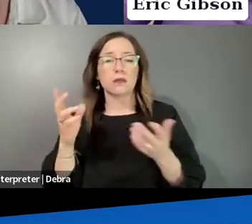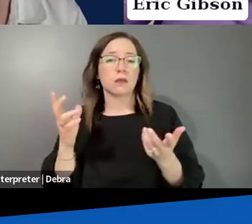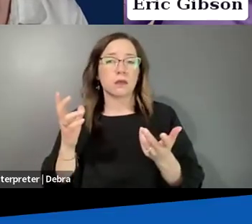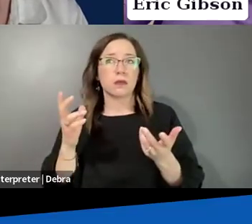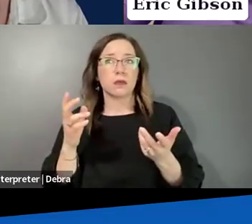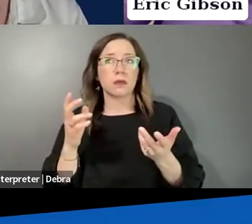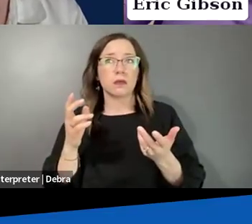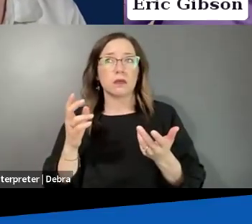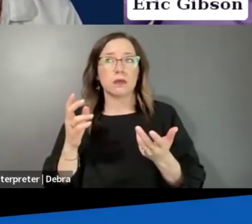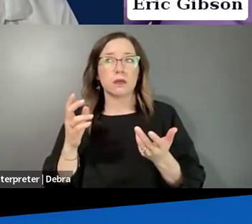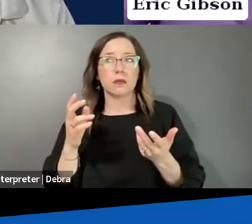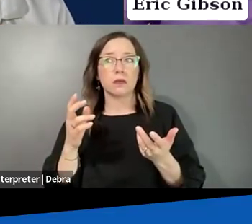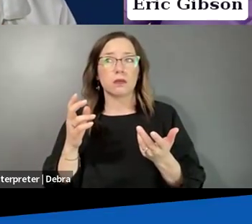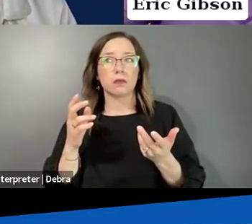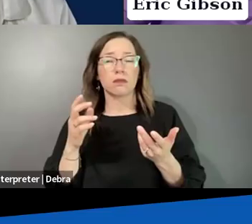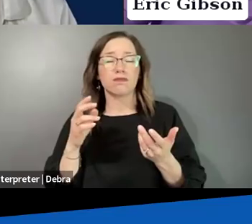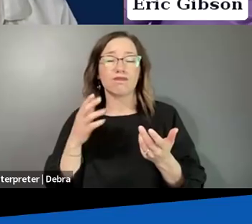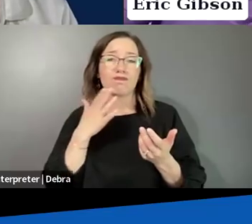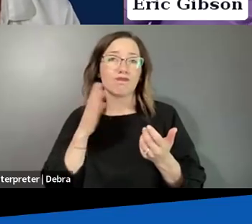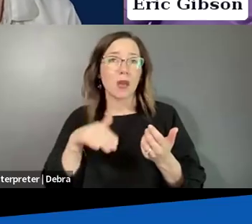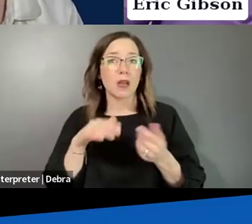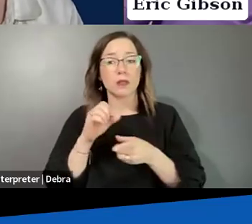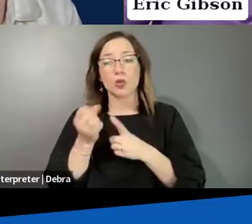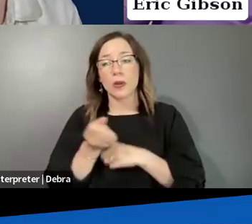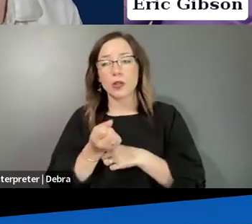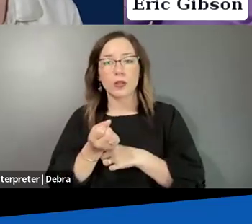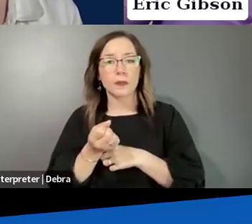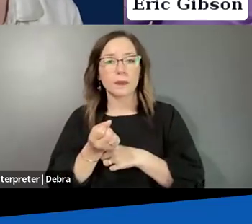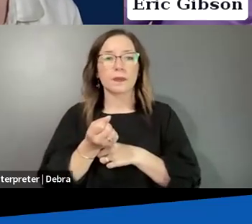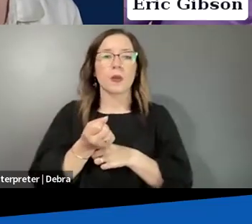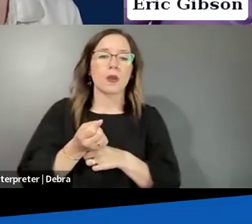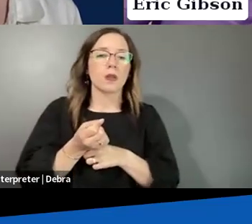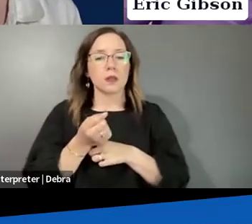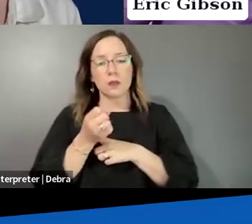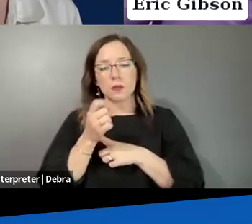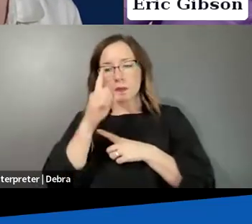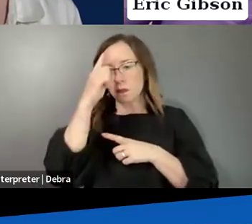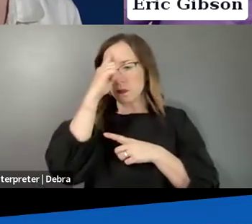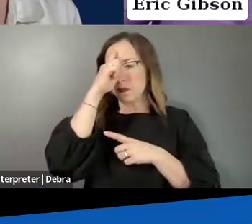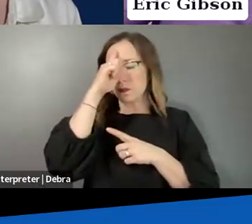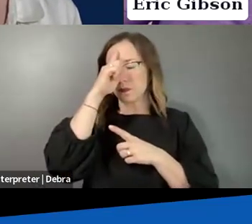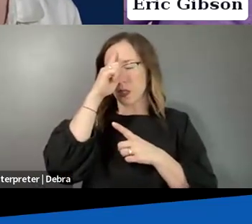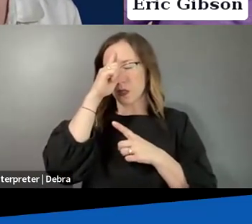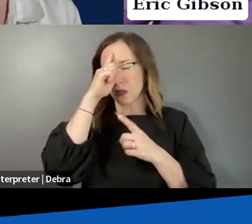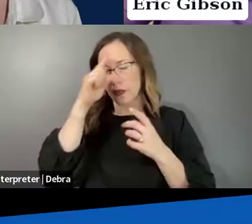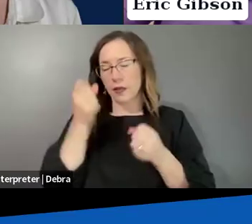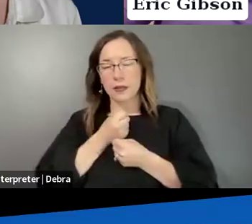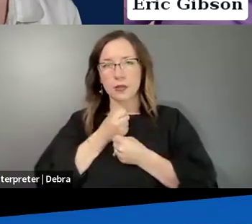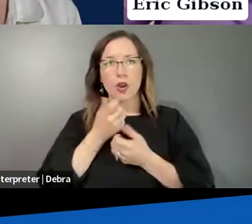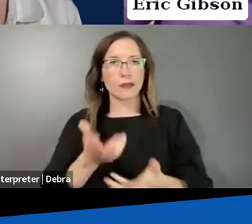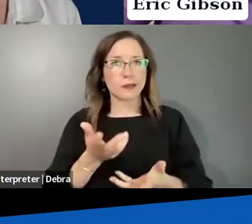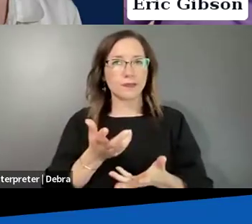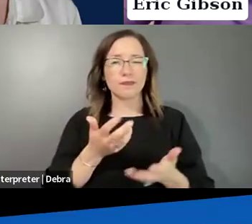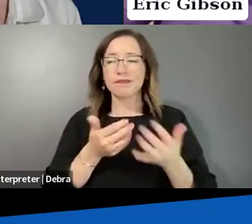a, a bad situation or mental draining on anybody, even if you